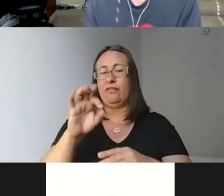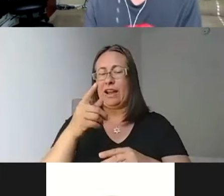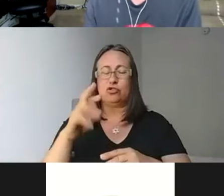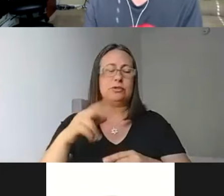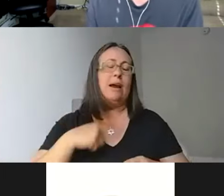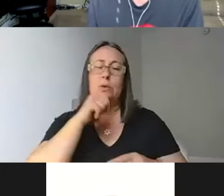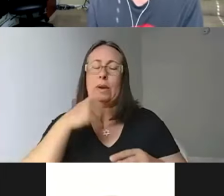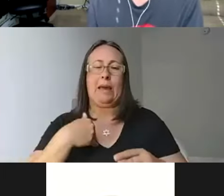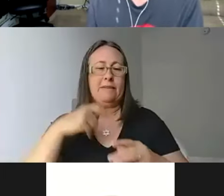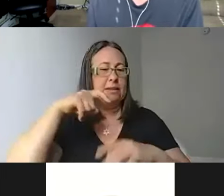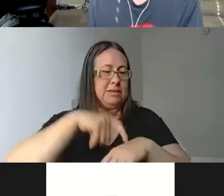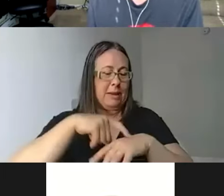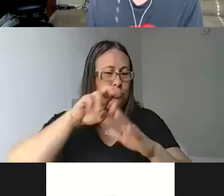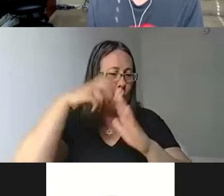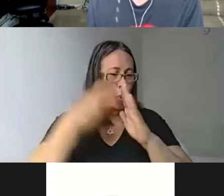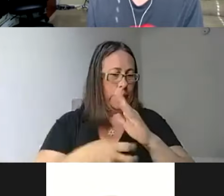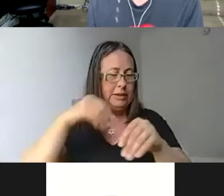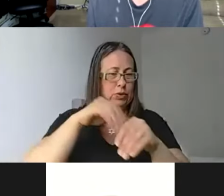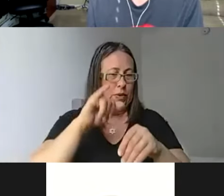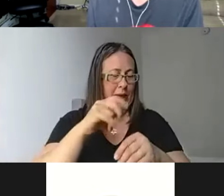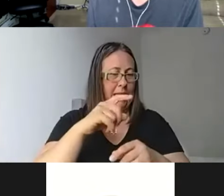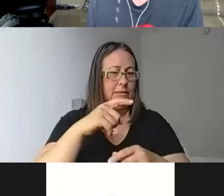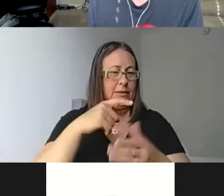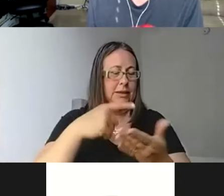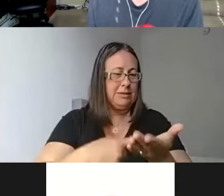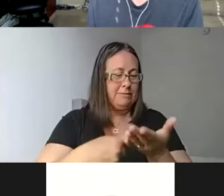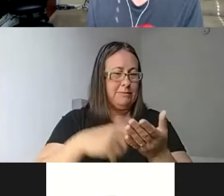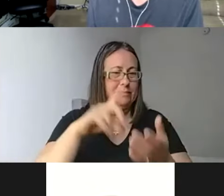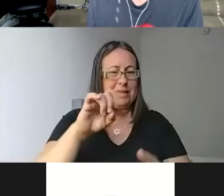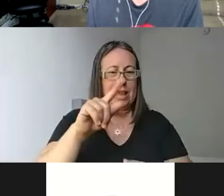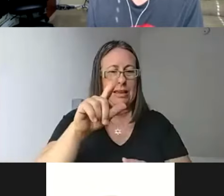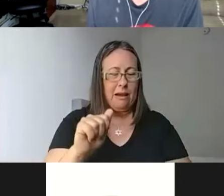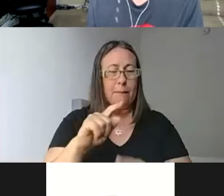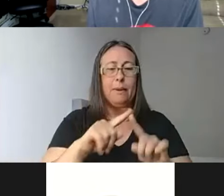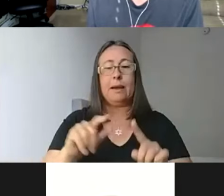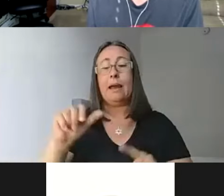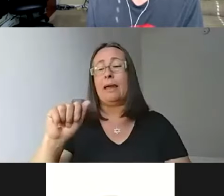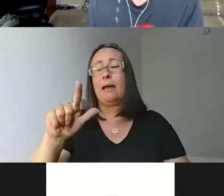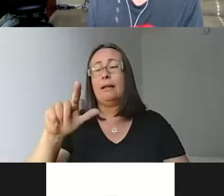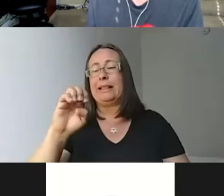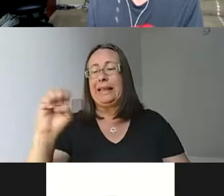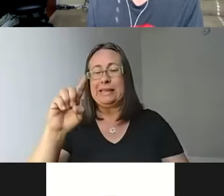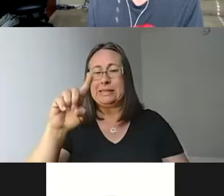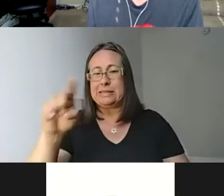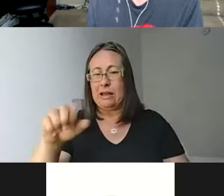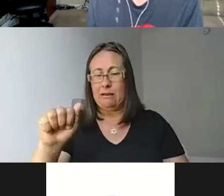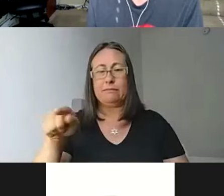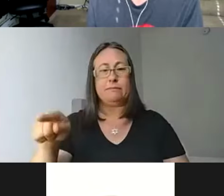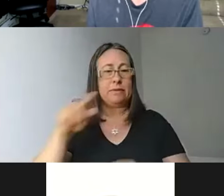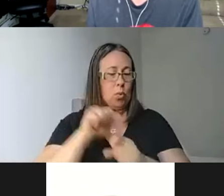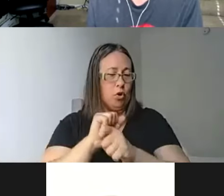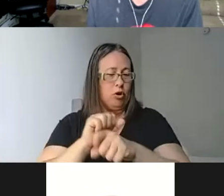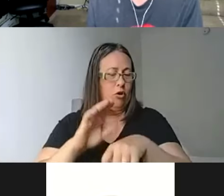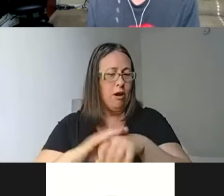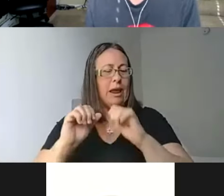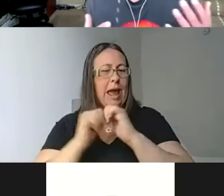into any of this data, but like I said, Eliza is really sort of working on this project now, trying to understand, how do sonic